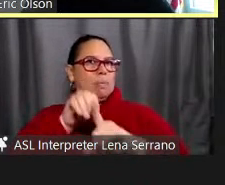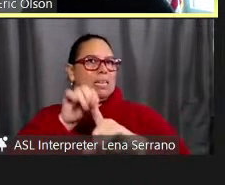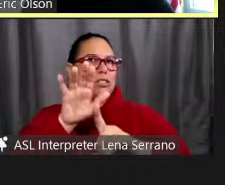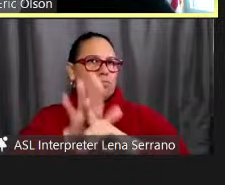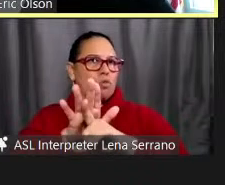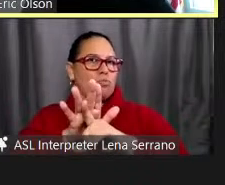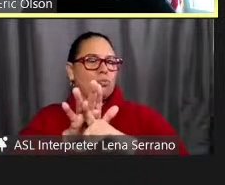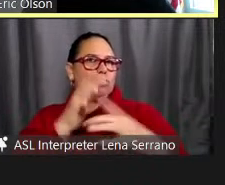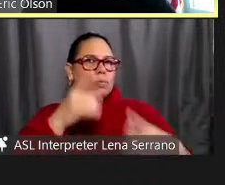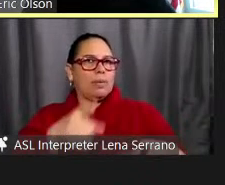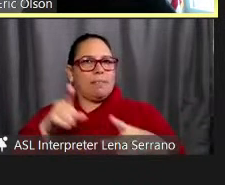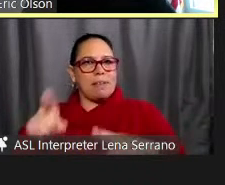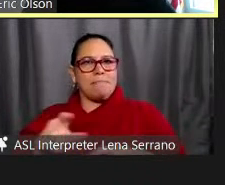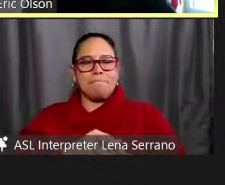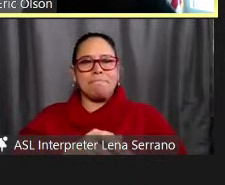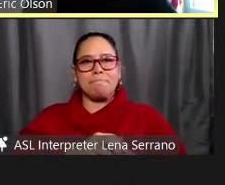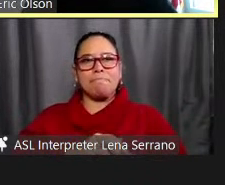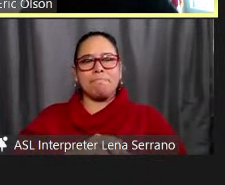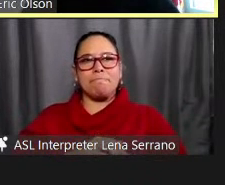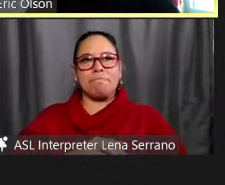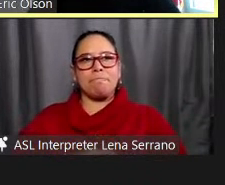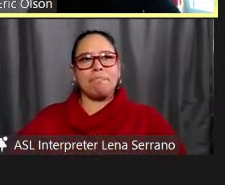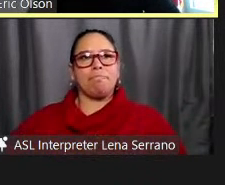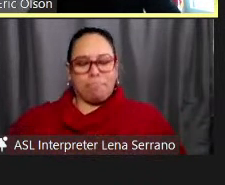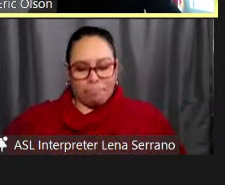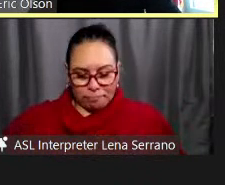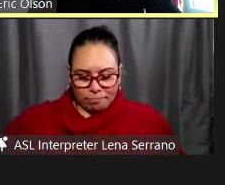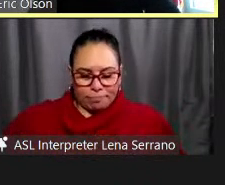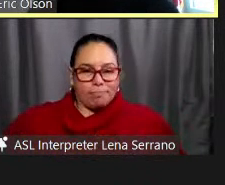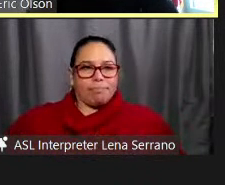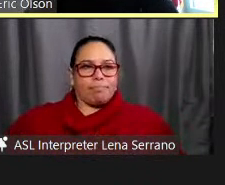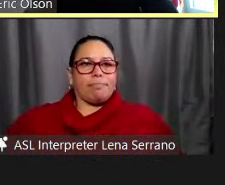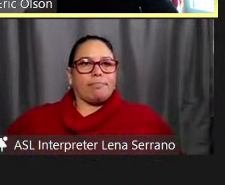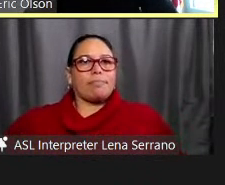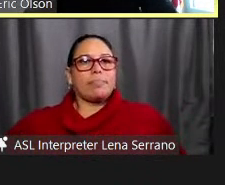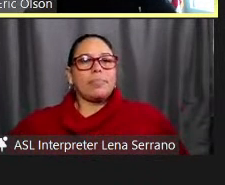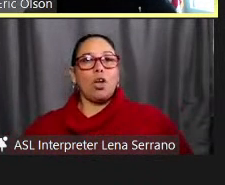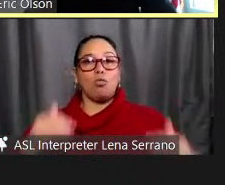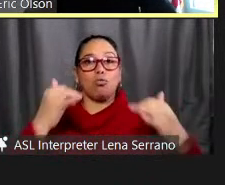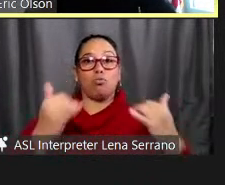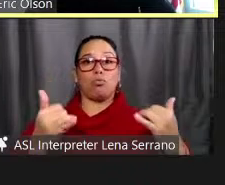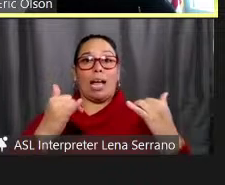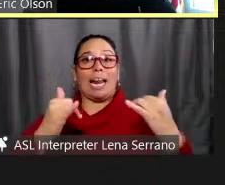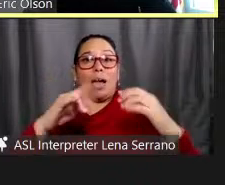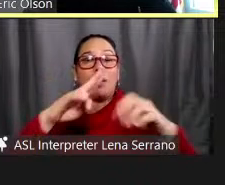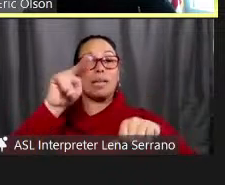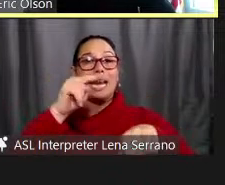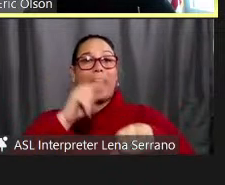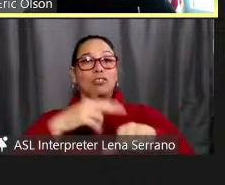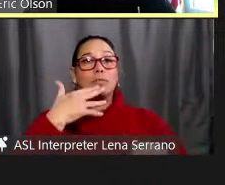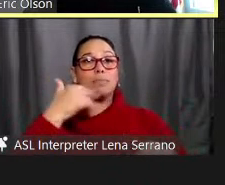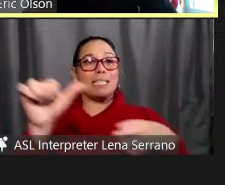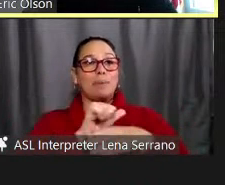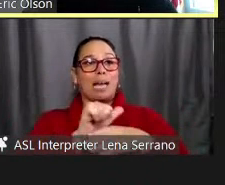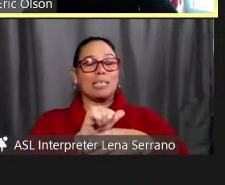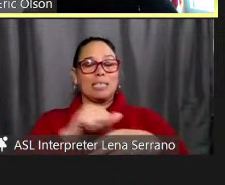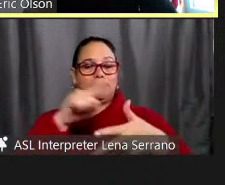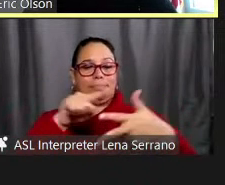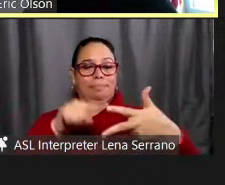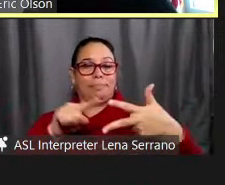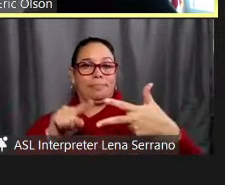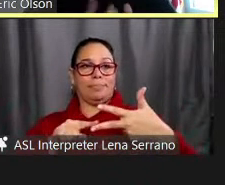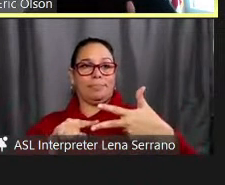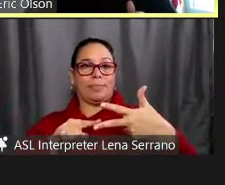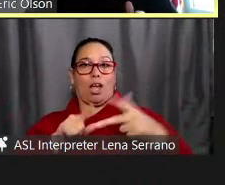these events. So right now, as it stands, the national best practice is run, hide, fight.